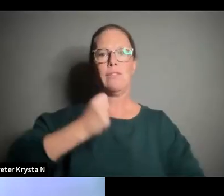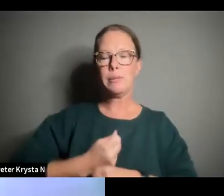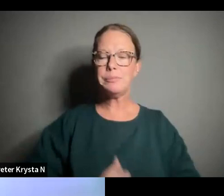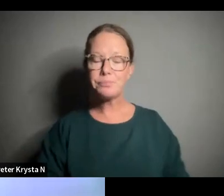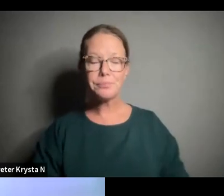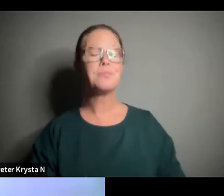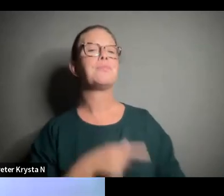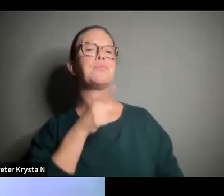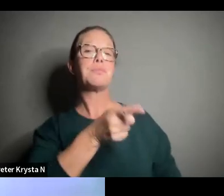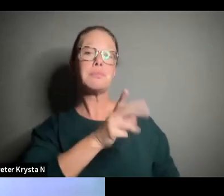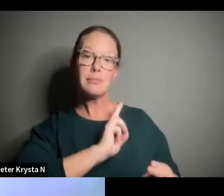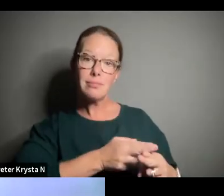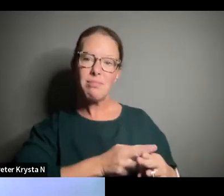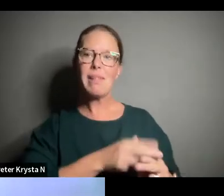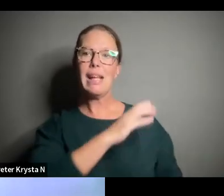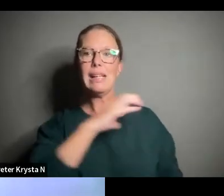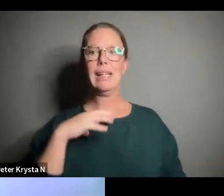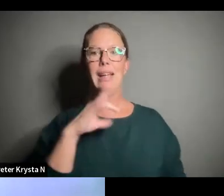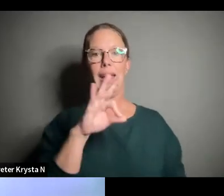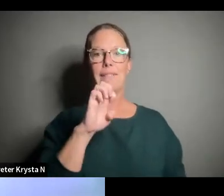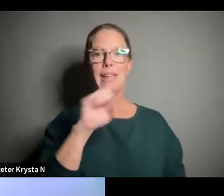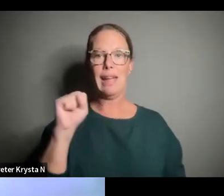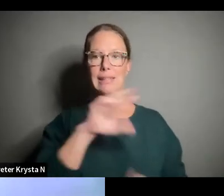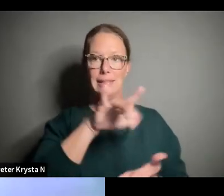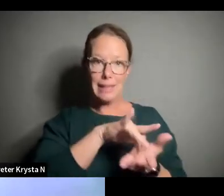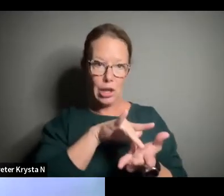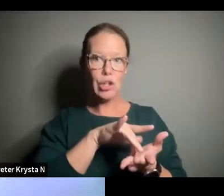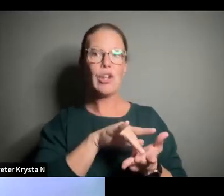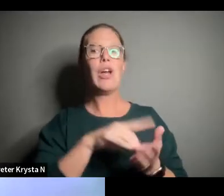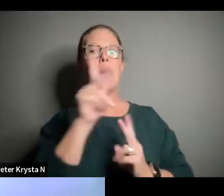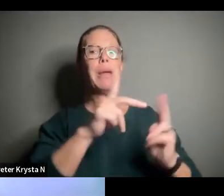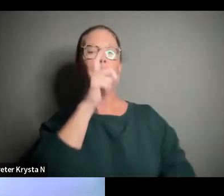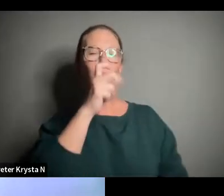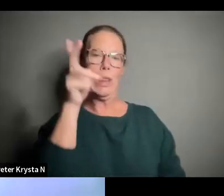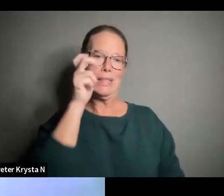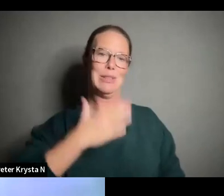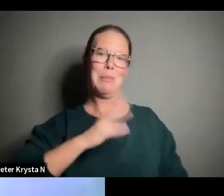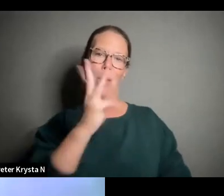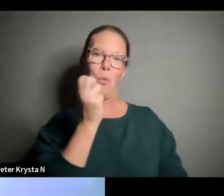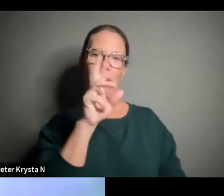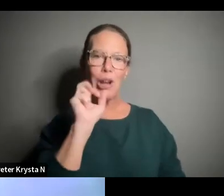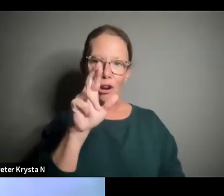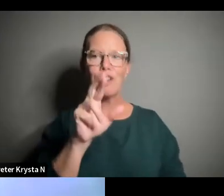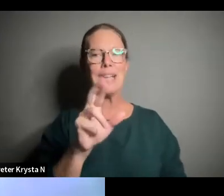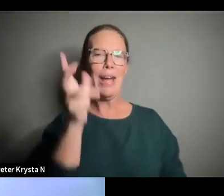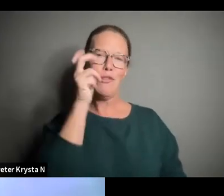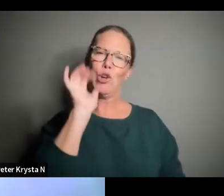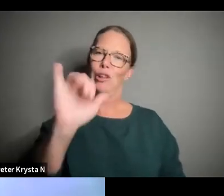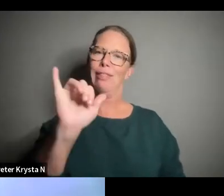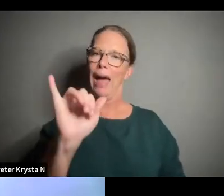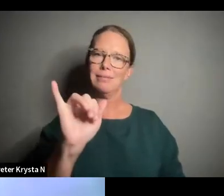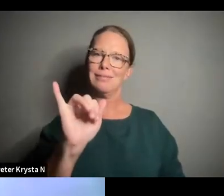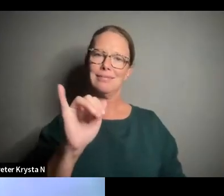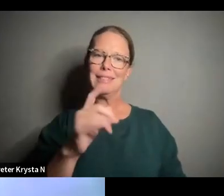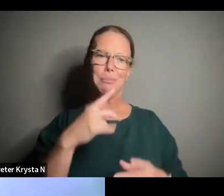And you mentioned the Cleveland FES Center, and for people who listen to my webinars, they've heard that before because it's such a phenomenal place.